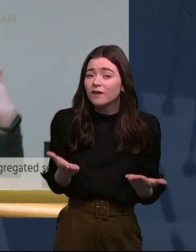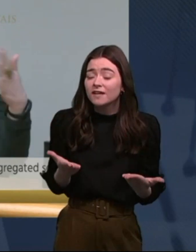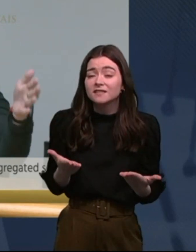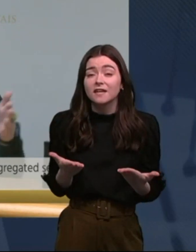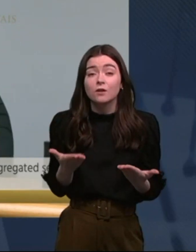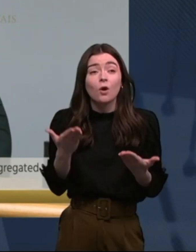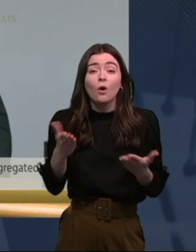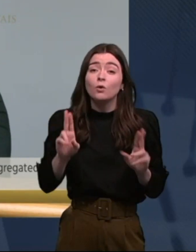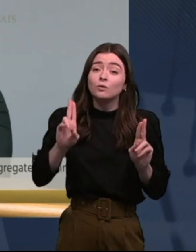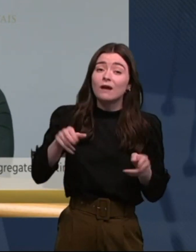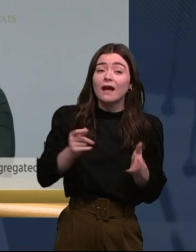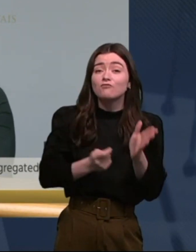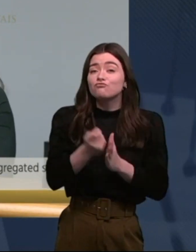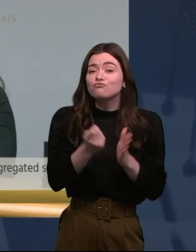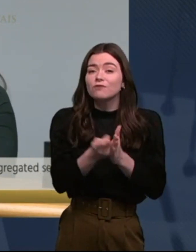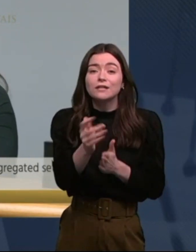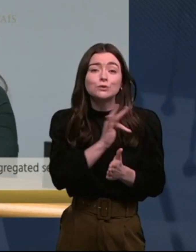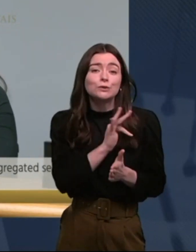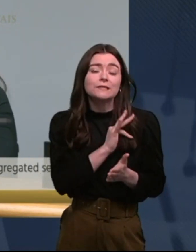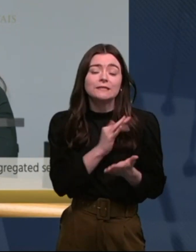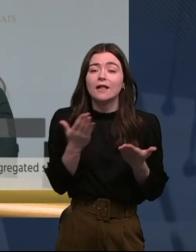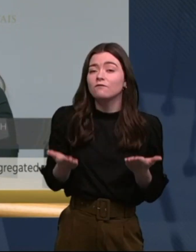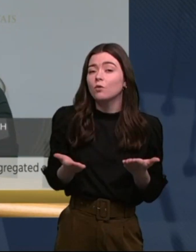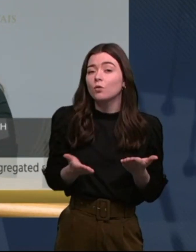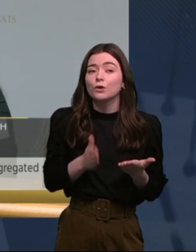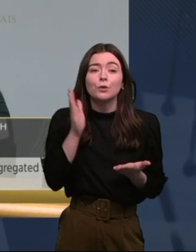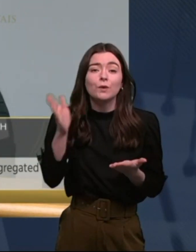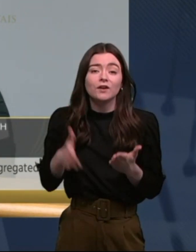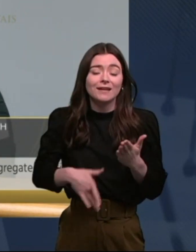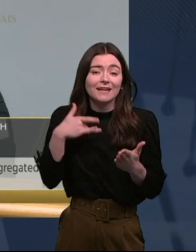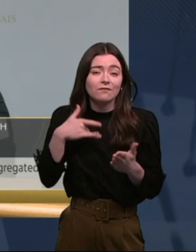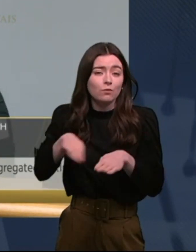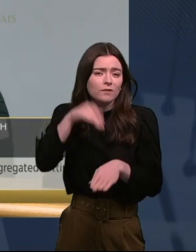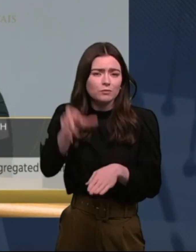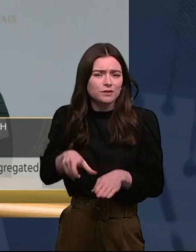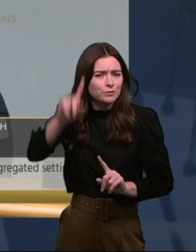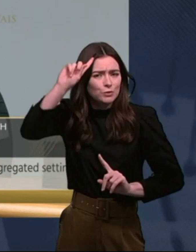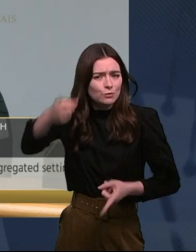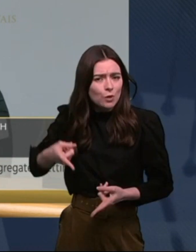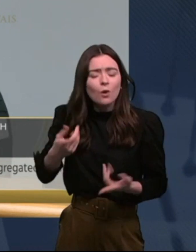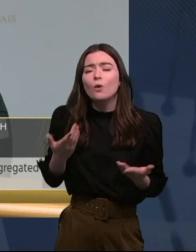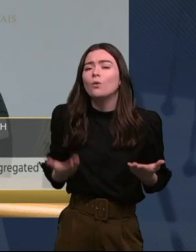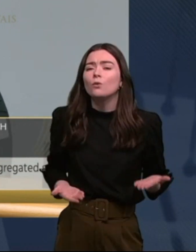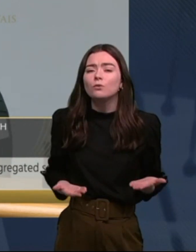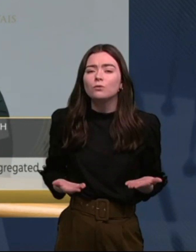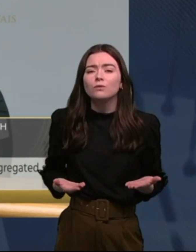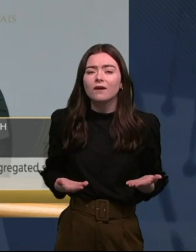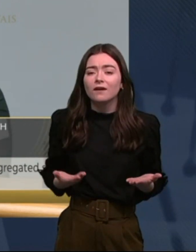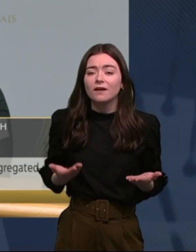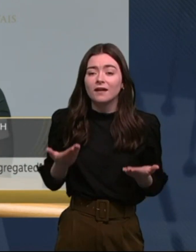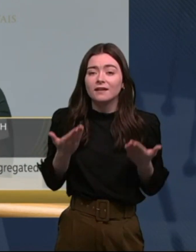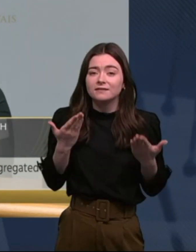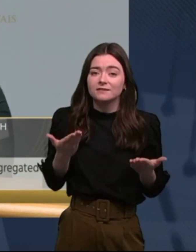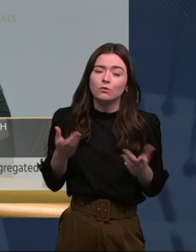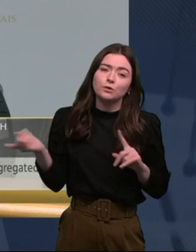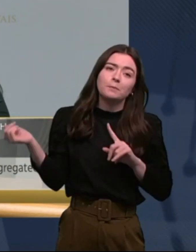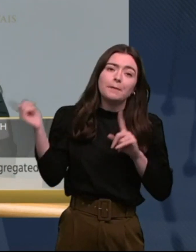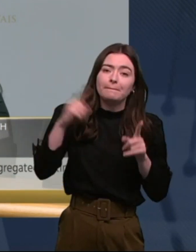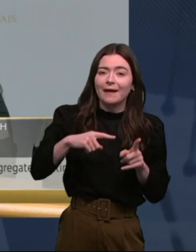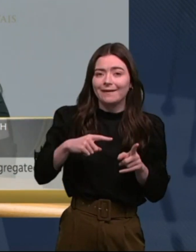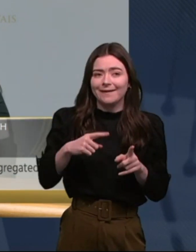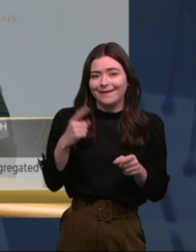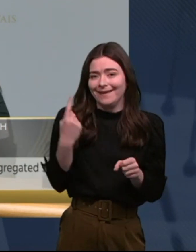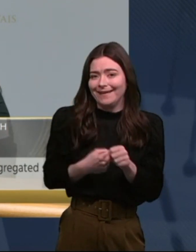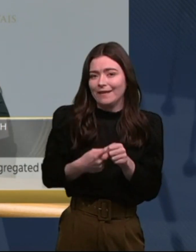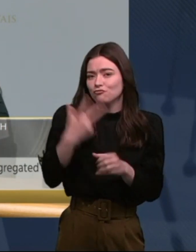either go on rent here yourself or go here and live with somebody you don't know, and almost like and you'll be back around in